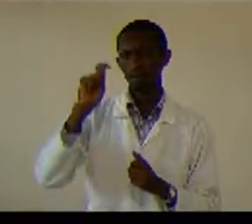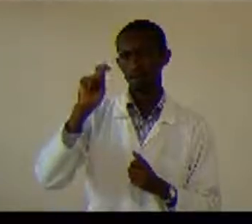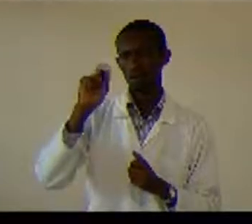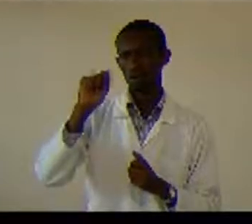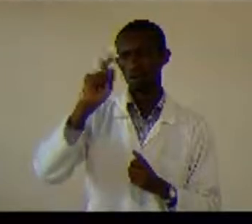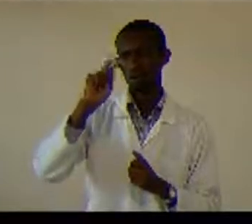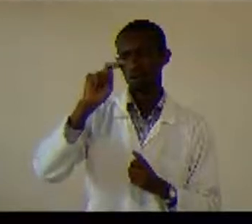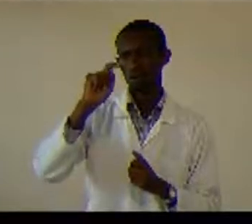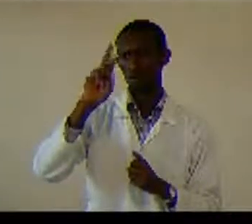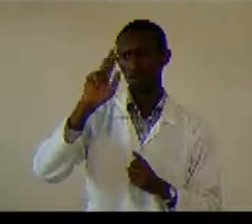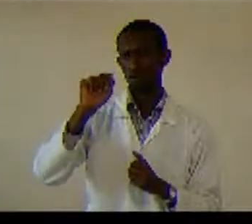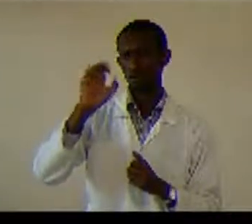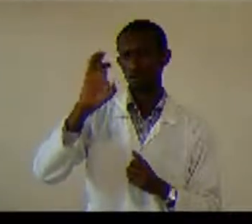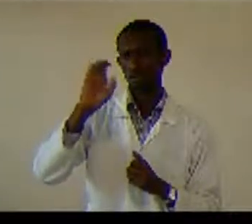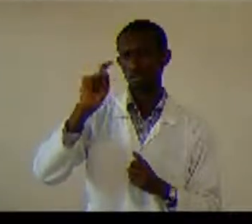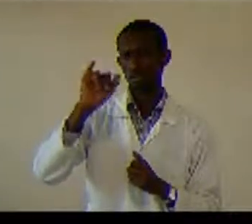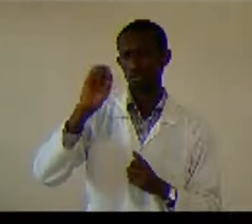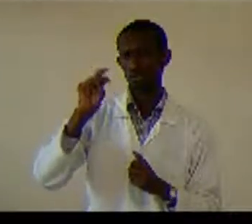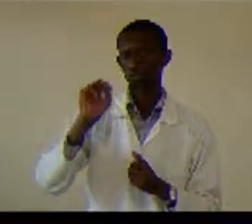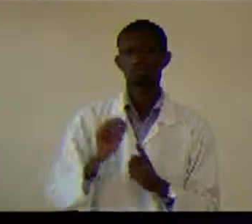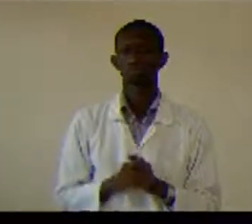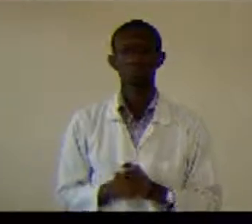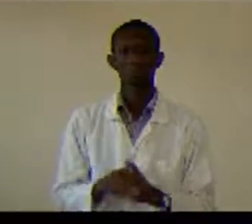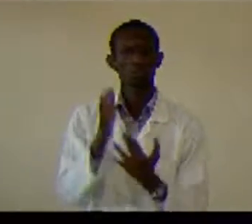Okay? Intermolecular forces of attraction between